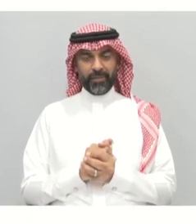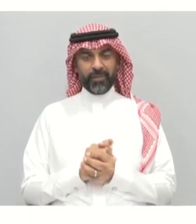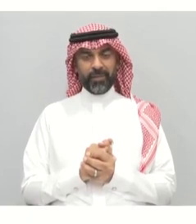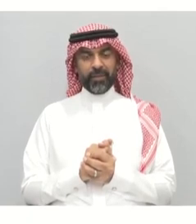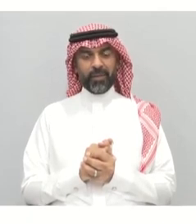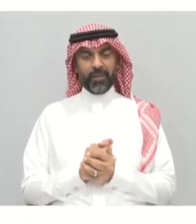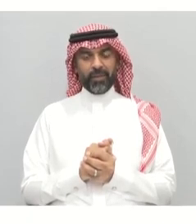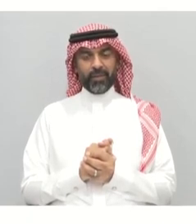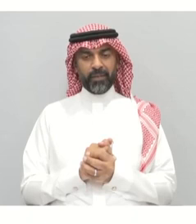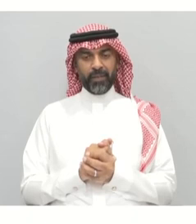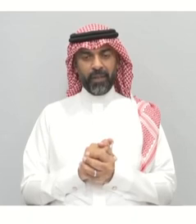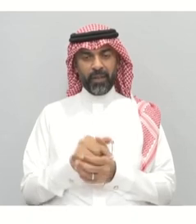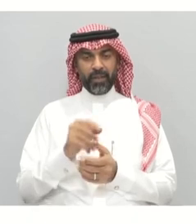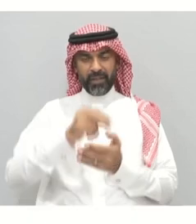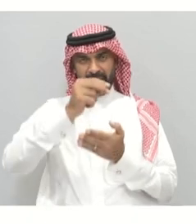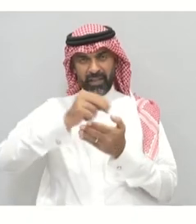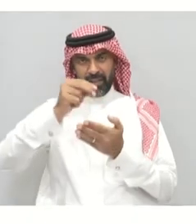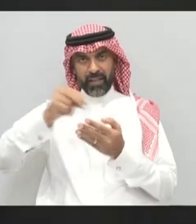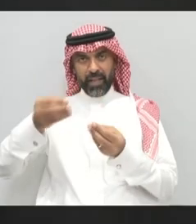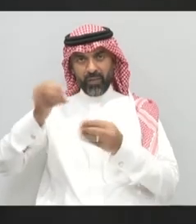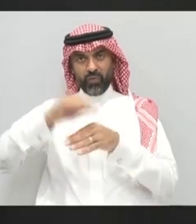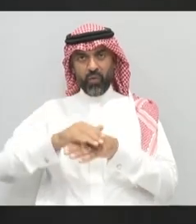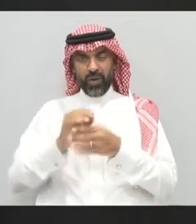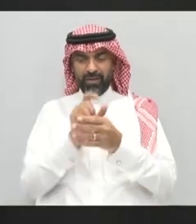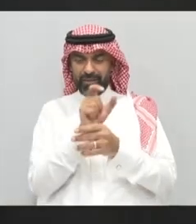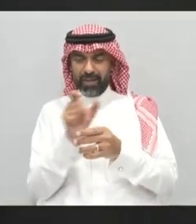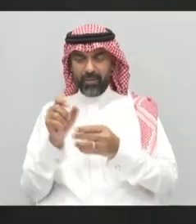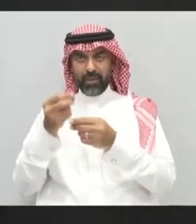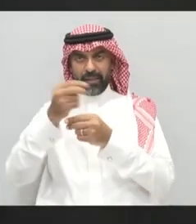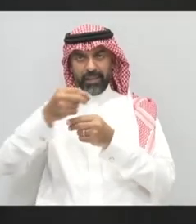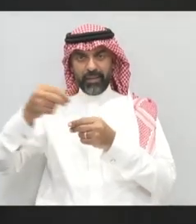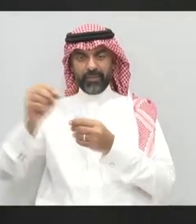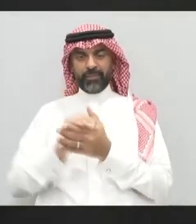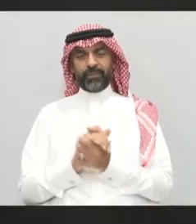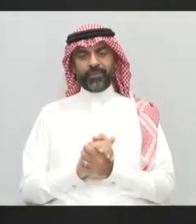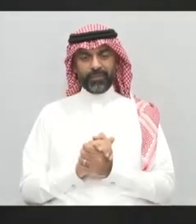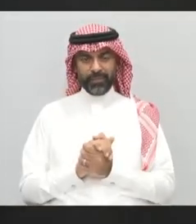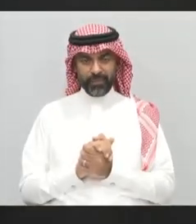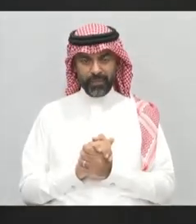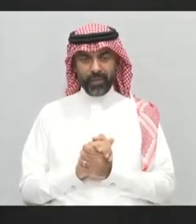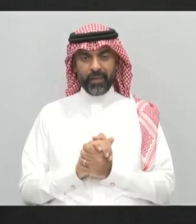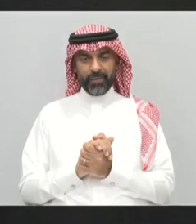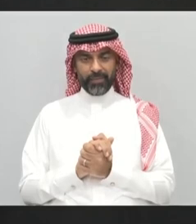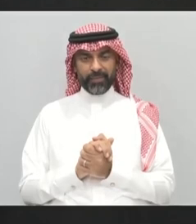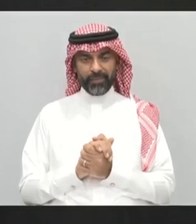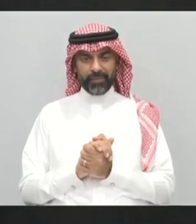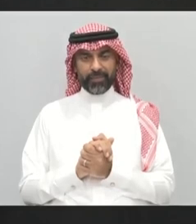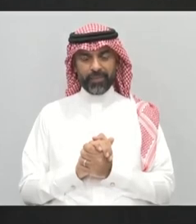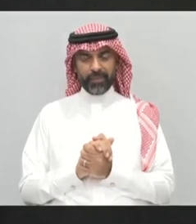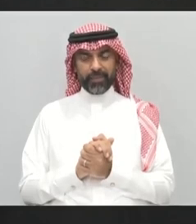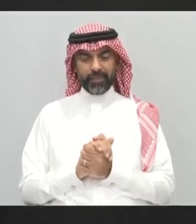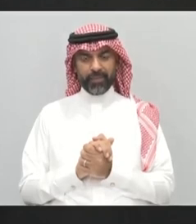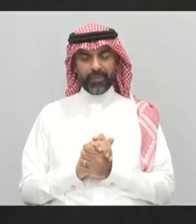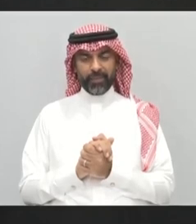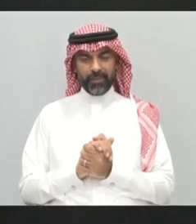your books. At the top of the page, you have the barcode, scan, listen, repeat, chant,